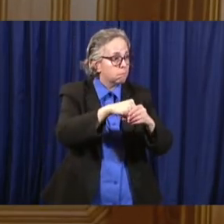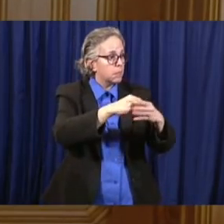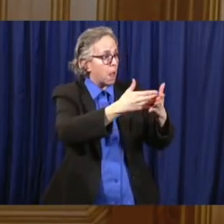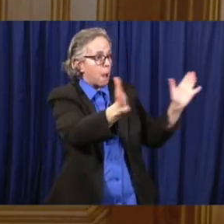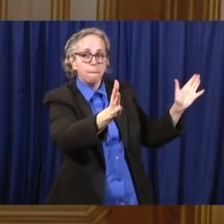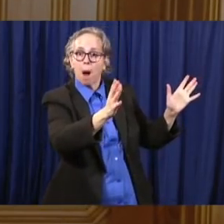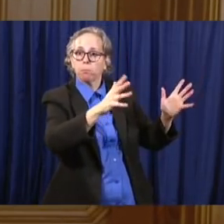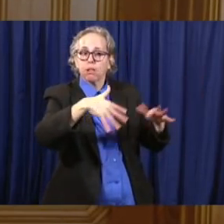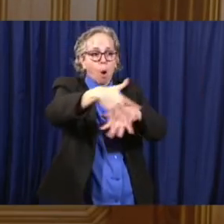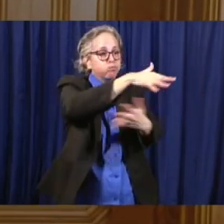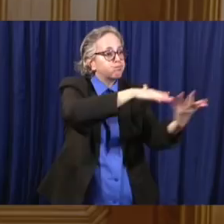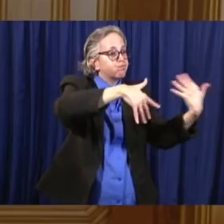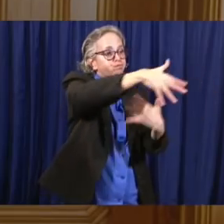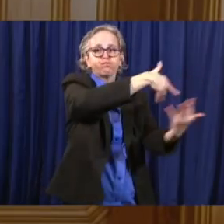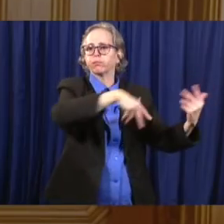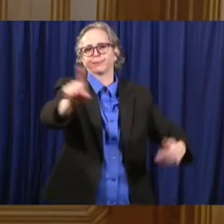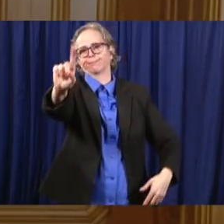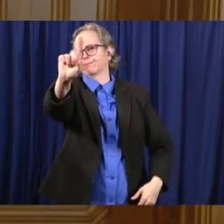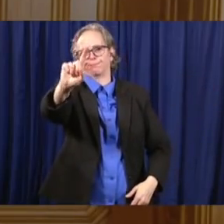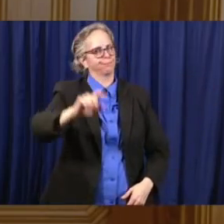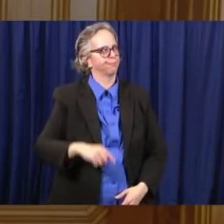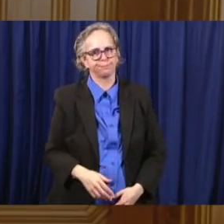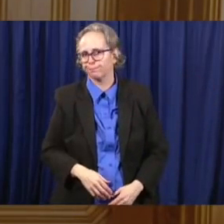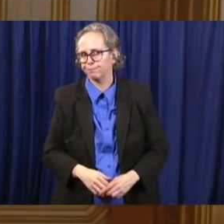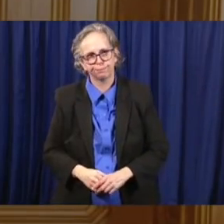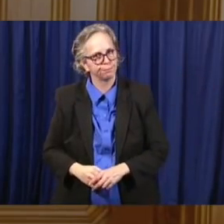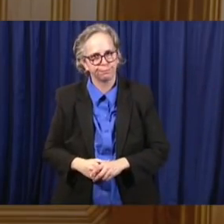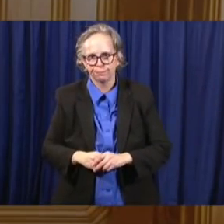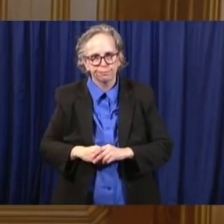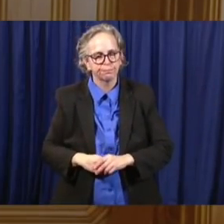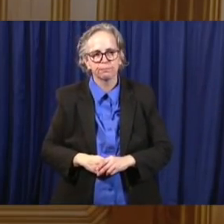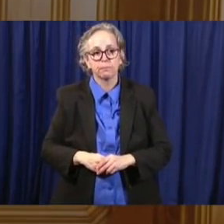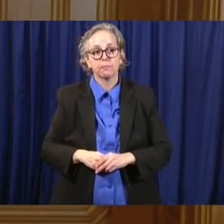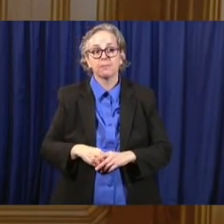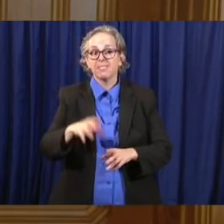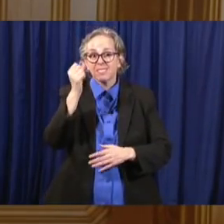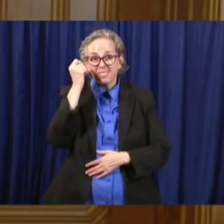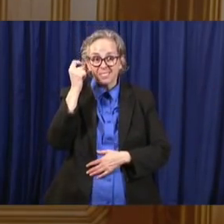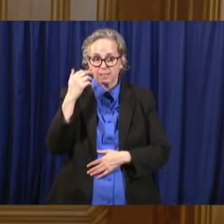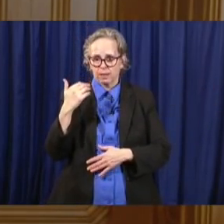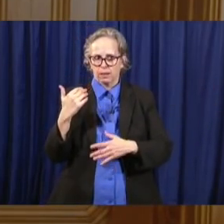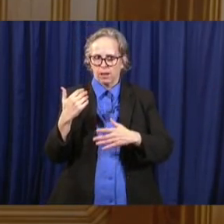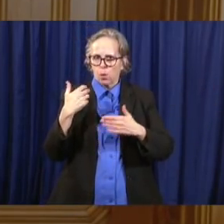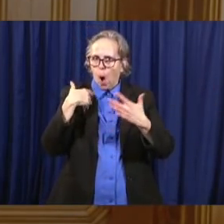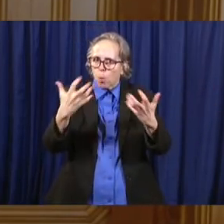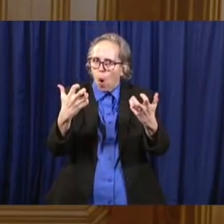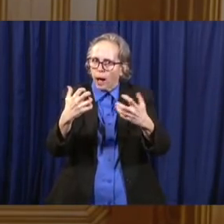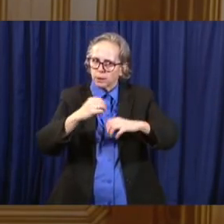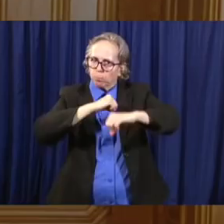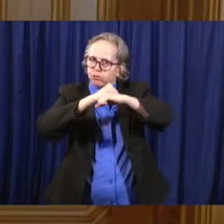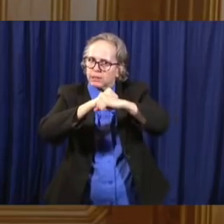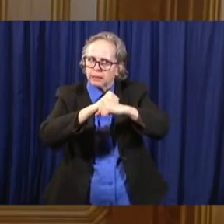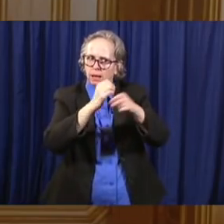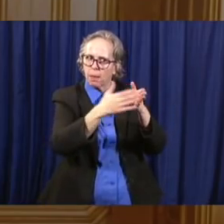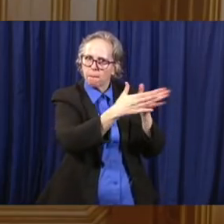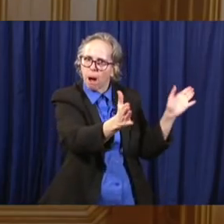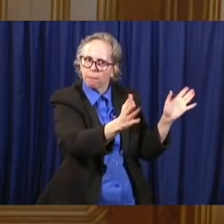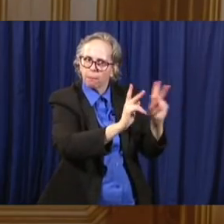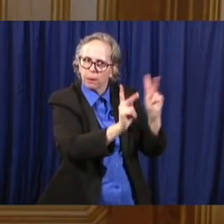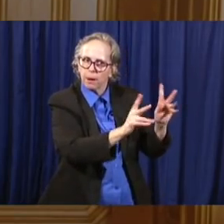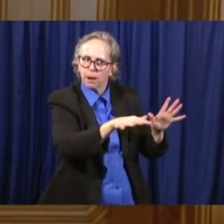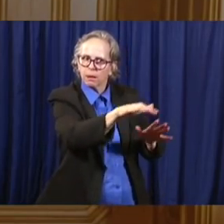To protect the public, we must be smart and targeted about who we recommend for release. Let